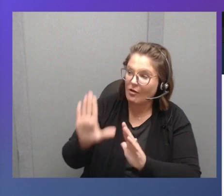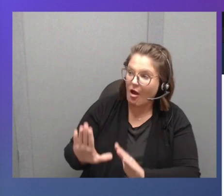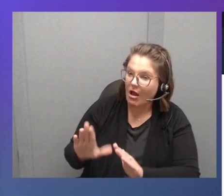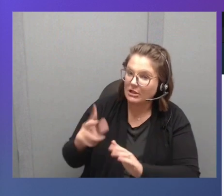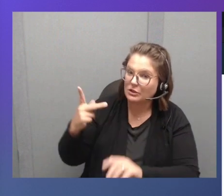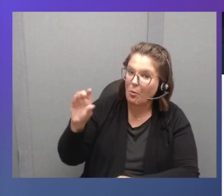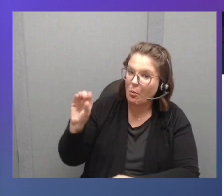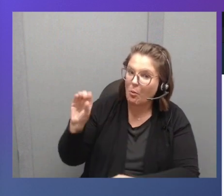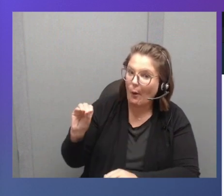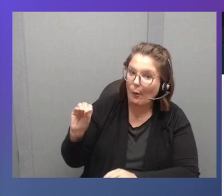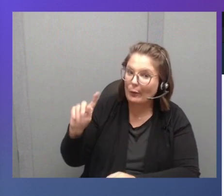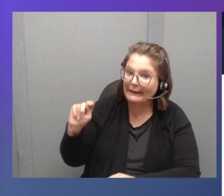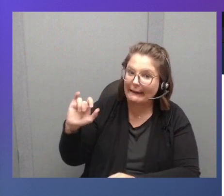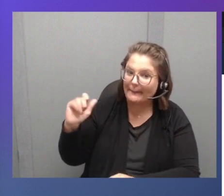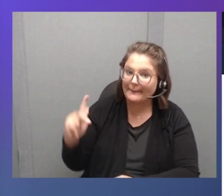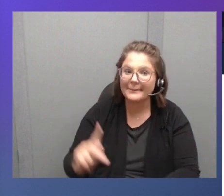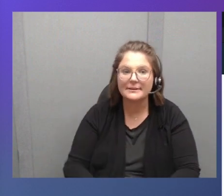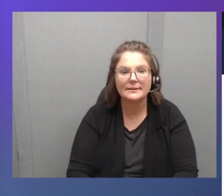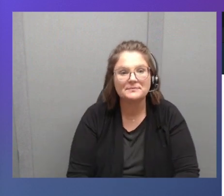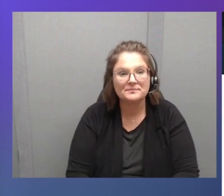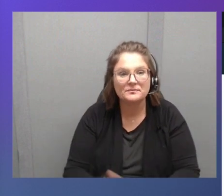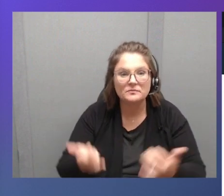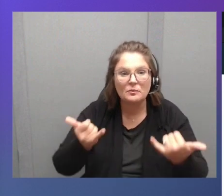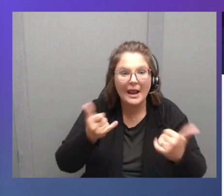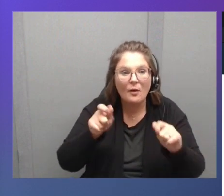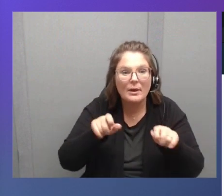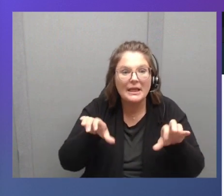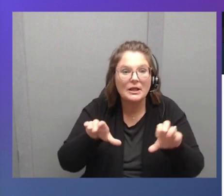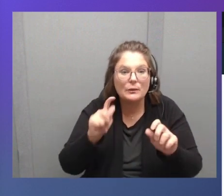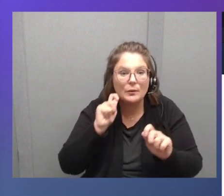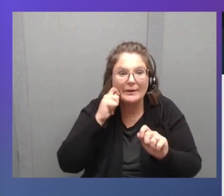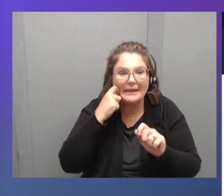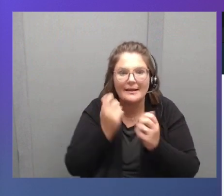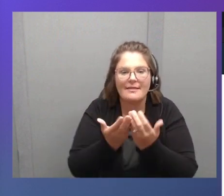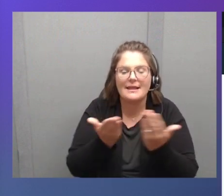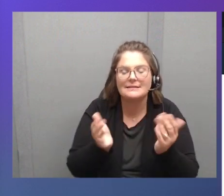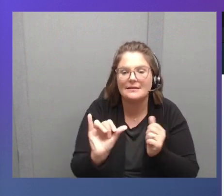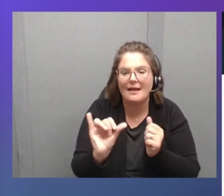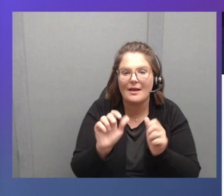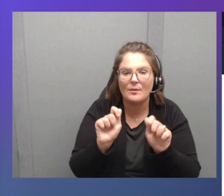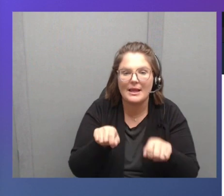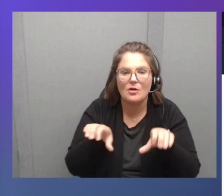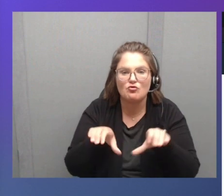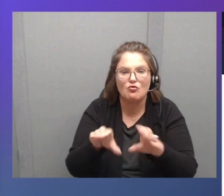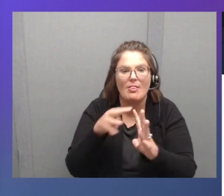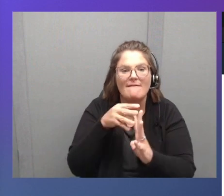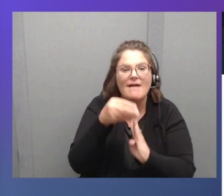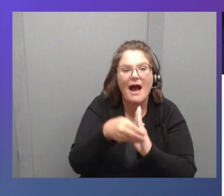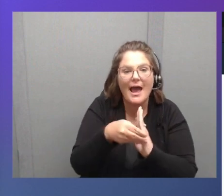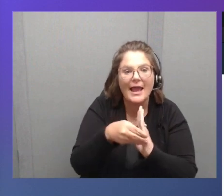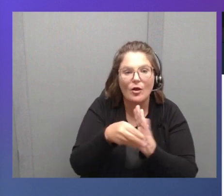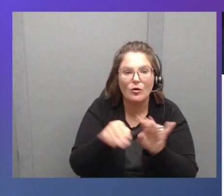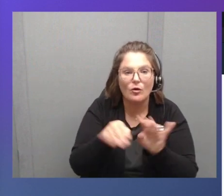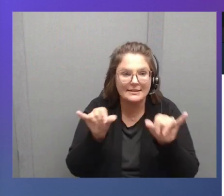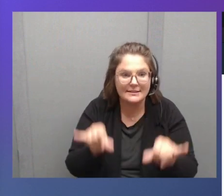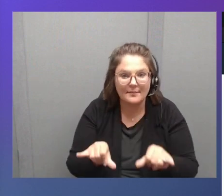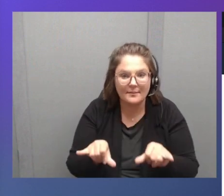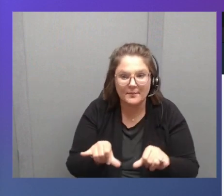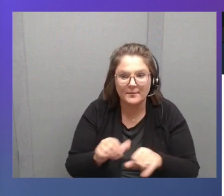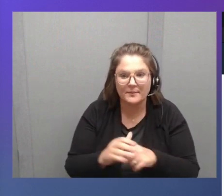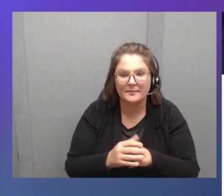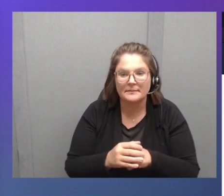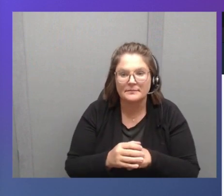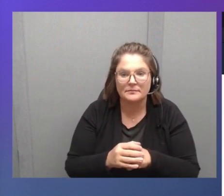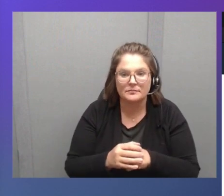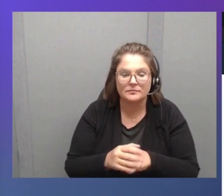So from here, we can do all kinds of neat things, like we can view the file system. We can tail logs in real time. We